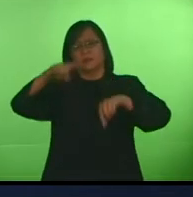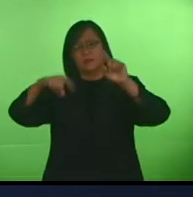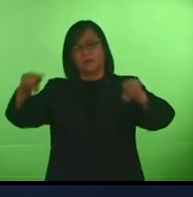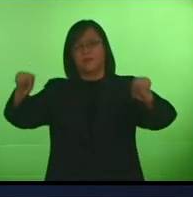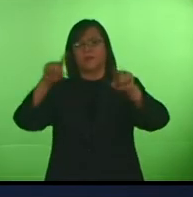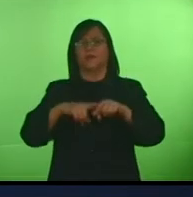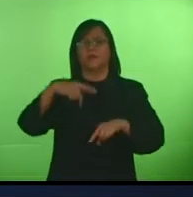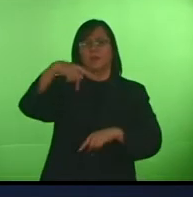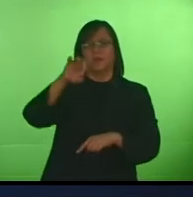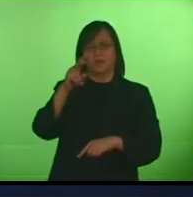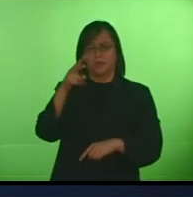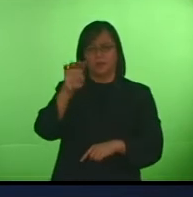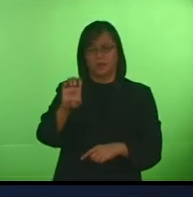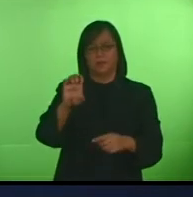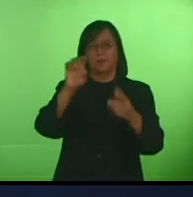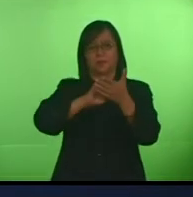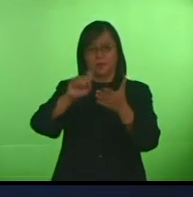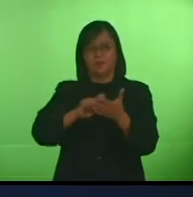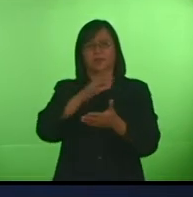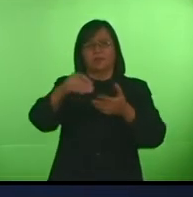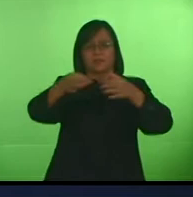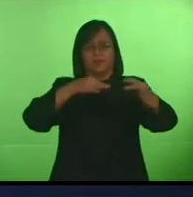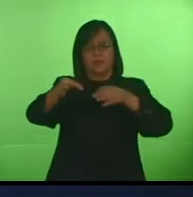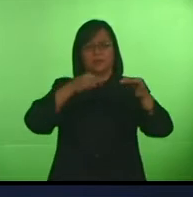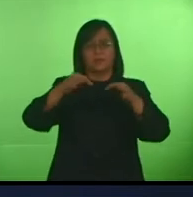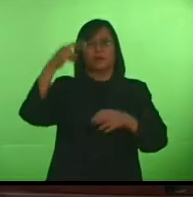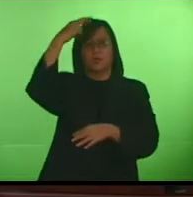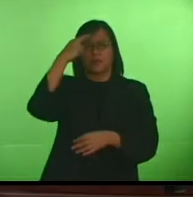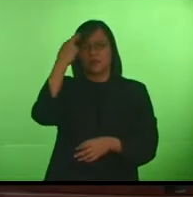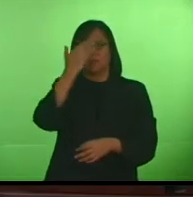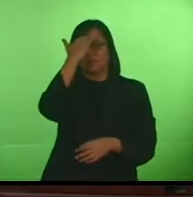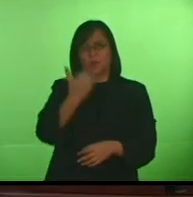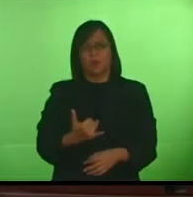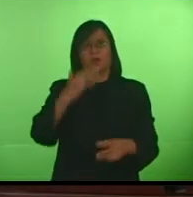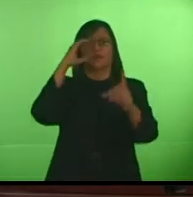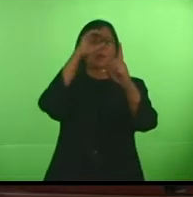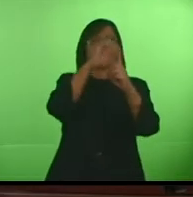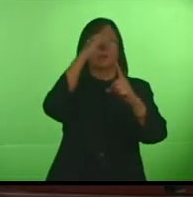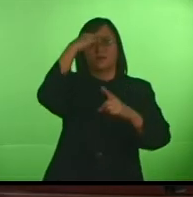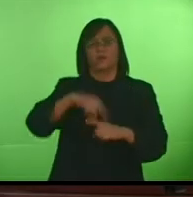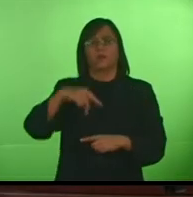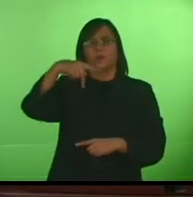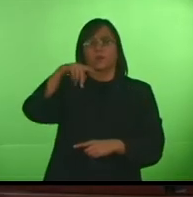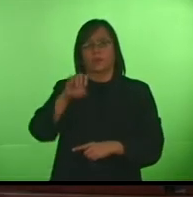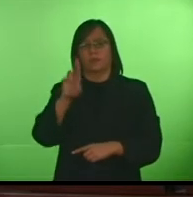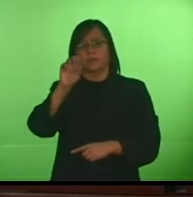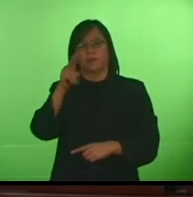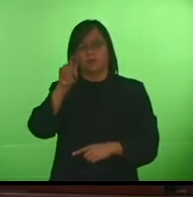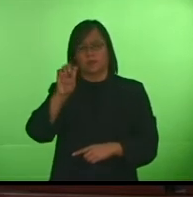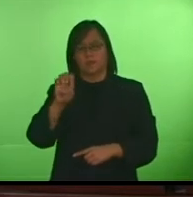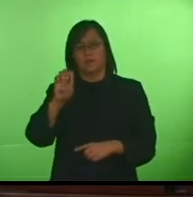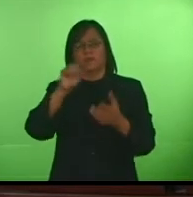explain the reasons for and purposes of persuasive writing, and list